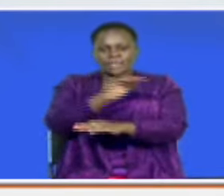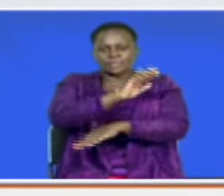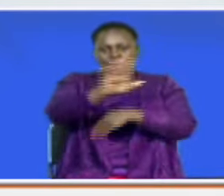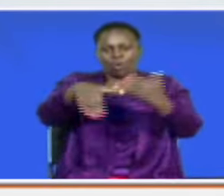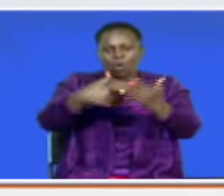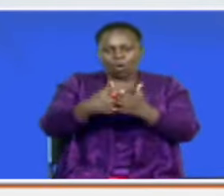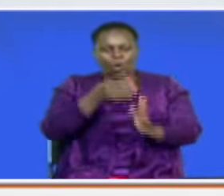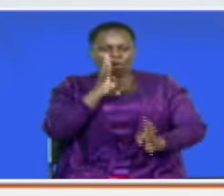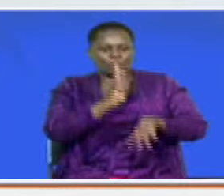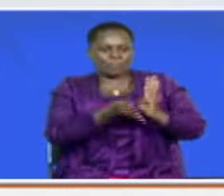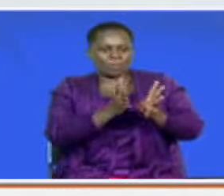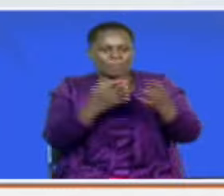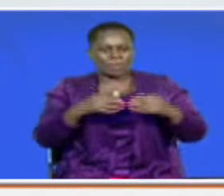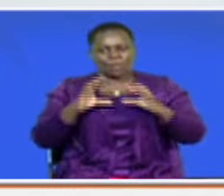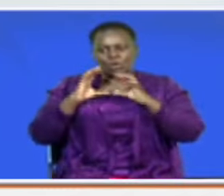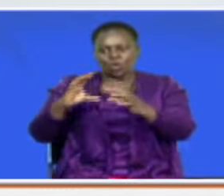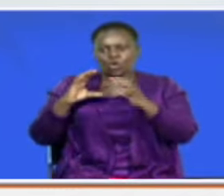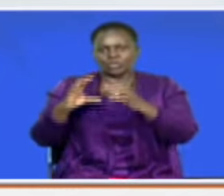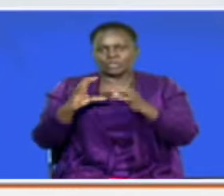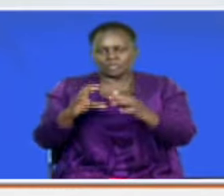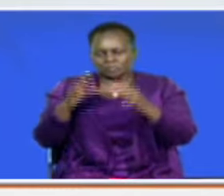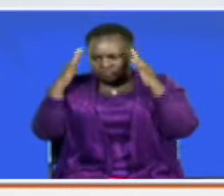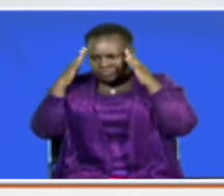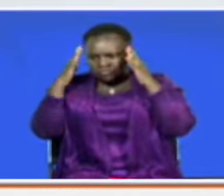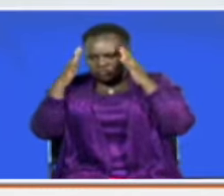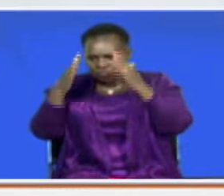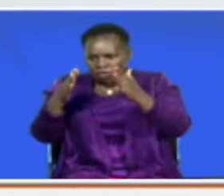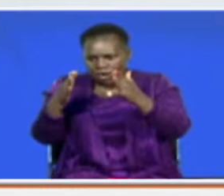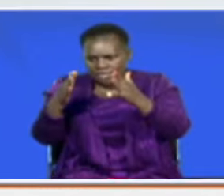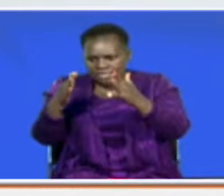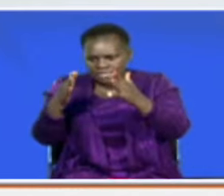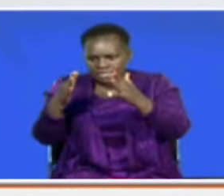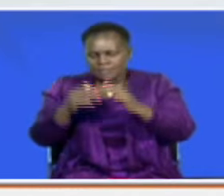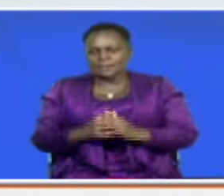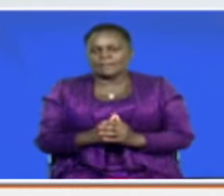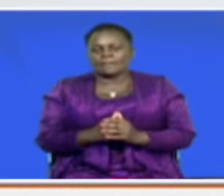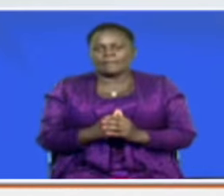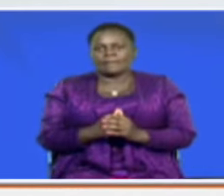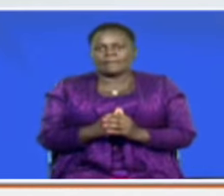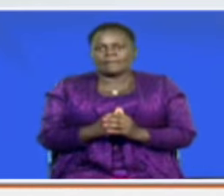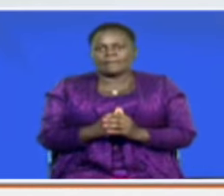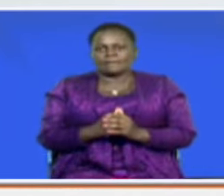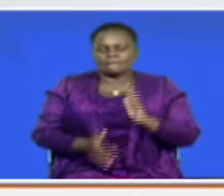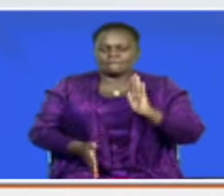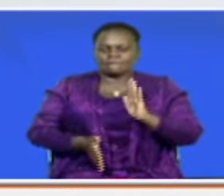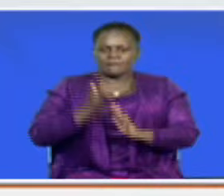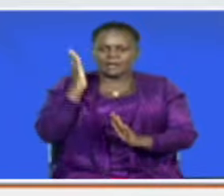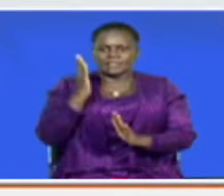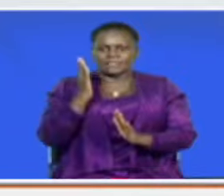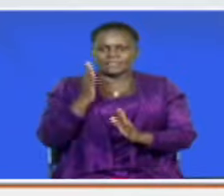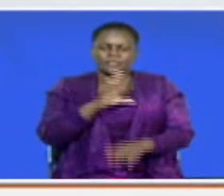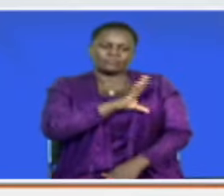all athletes and coaches to keep their eyes on the ball, be steadfast and